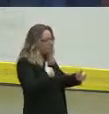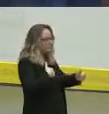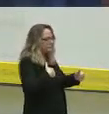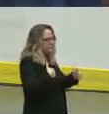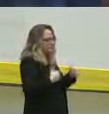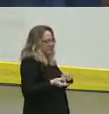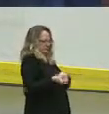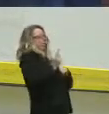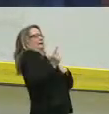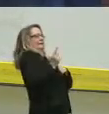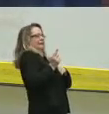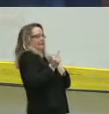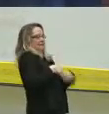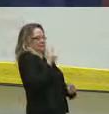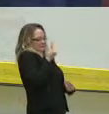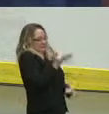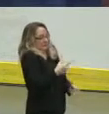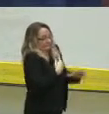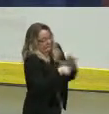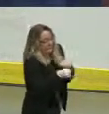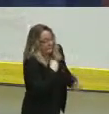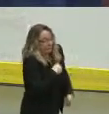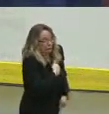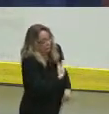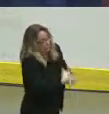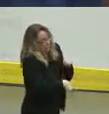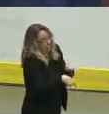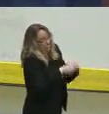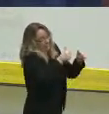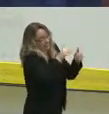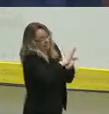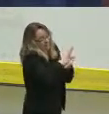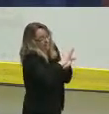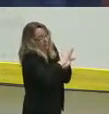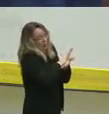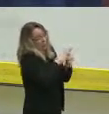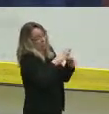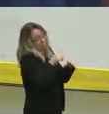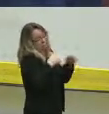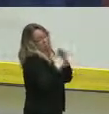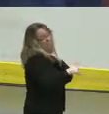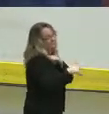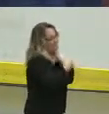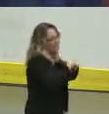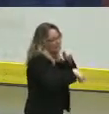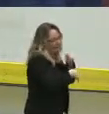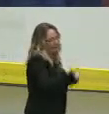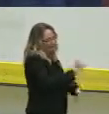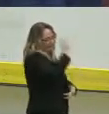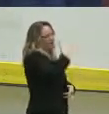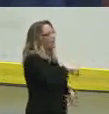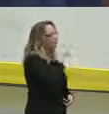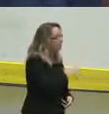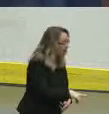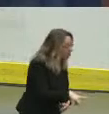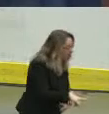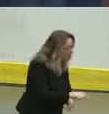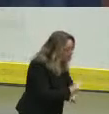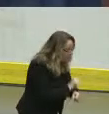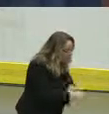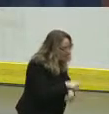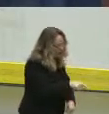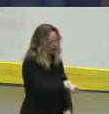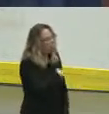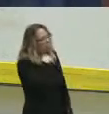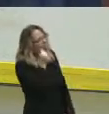weren't able to turn your paper because you were sick, when in reality, you were just sick of writing papers. Most of us can do in-text citations in our